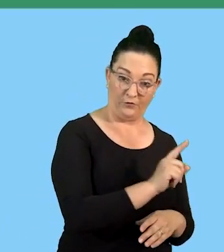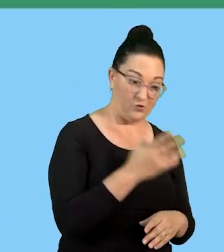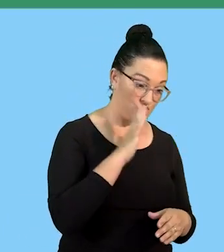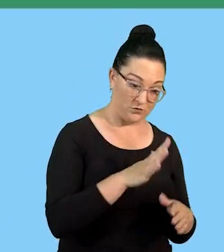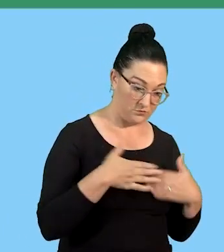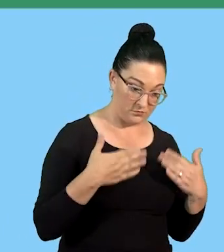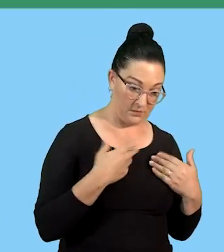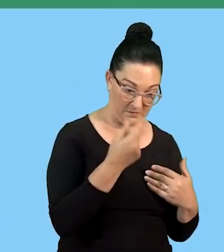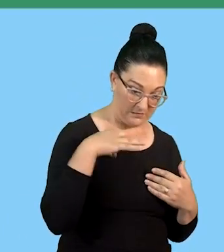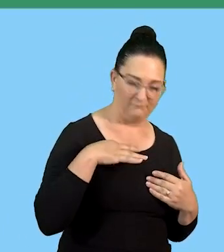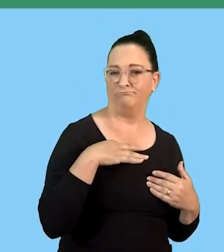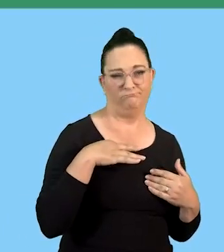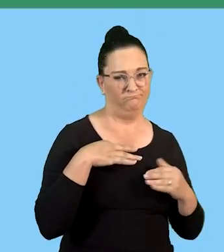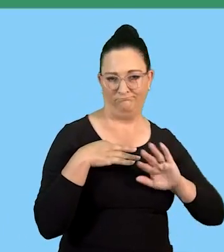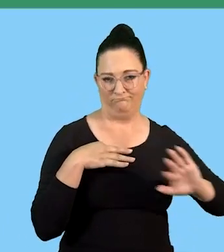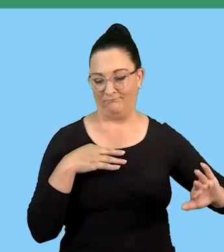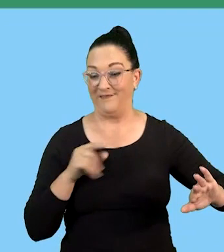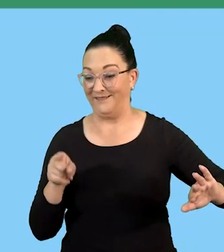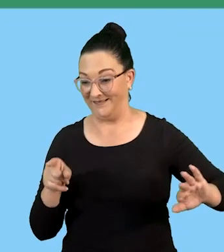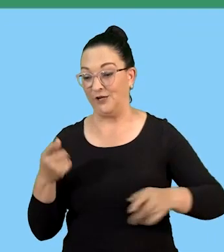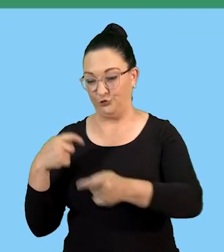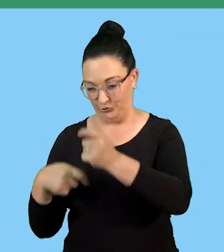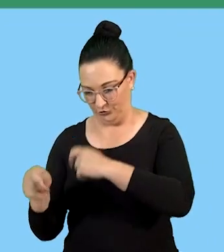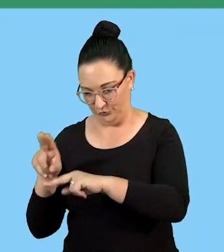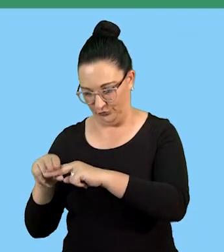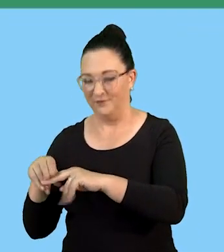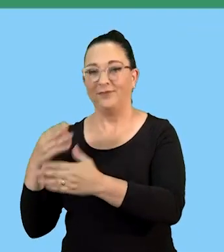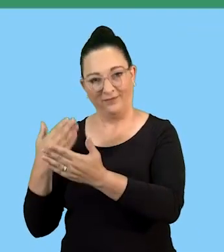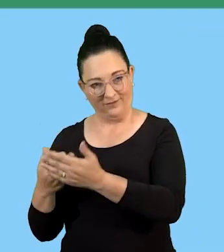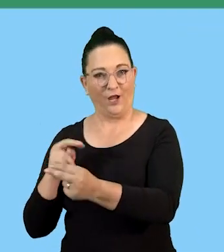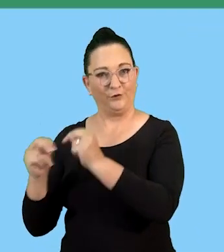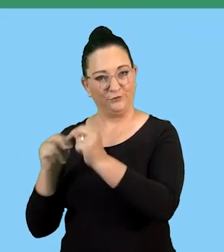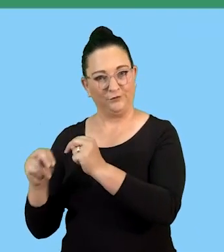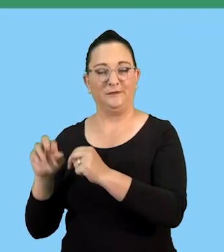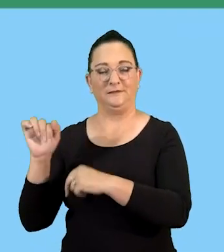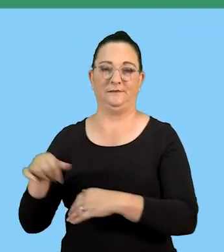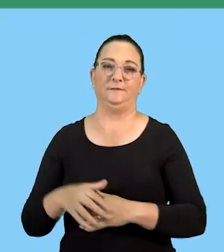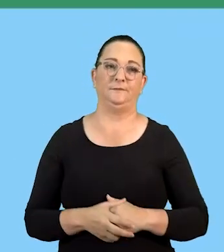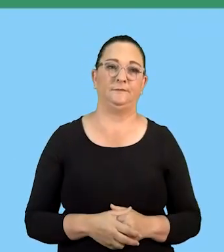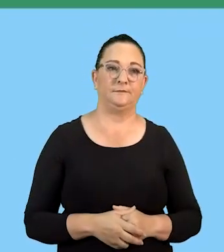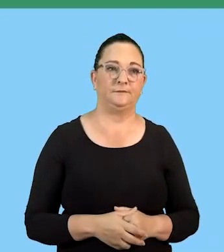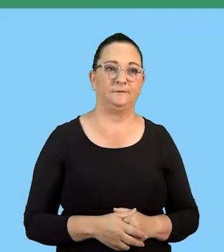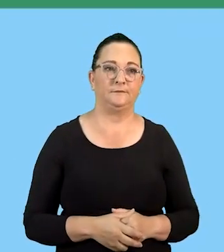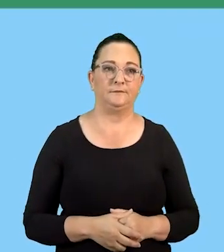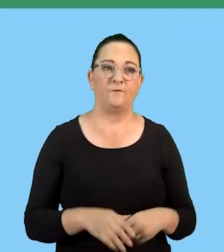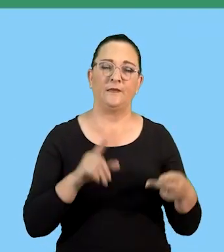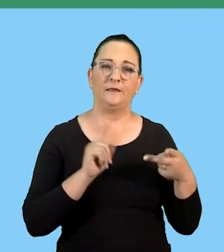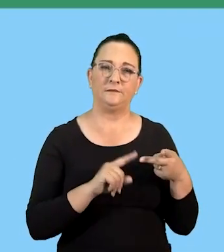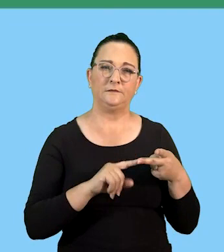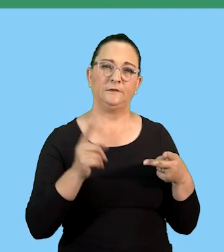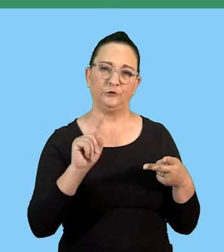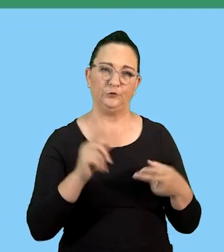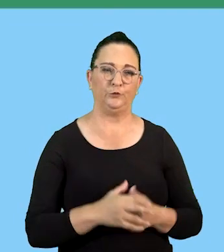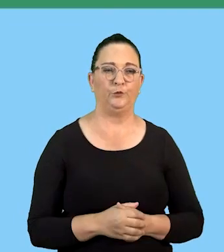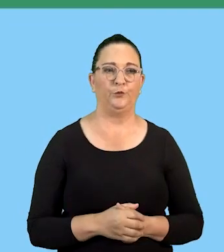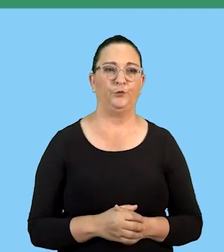you go directly or straight to the trade union, who will then be able to negotiate with the employer. Secondly,